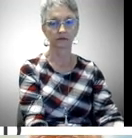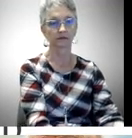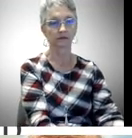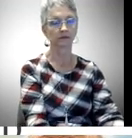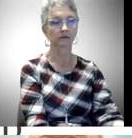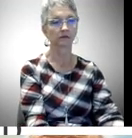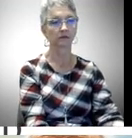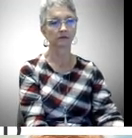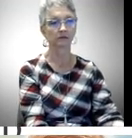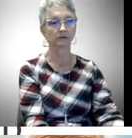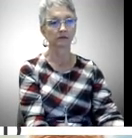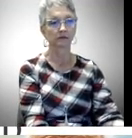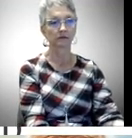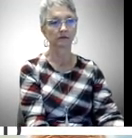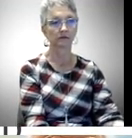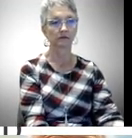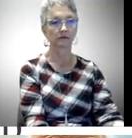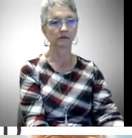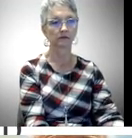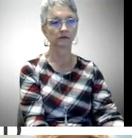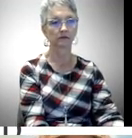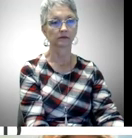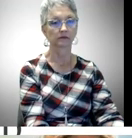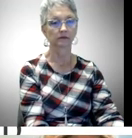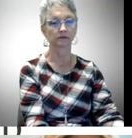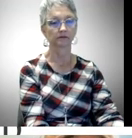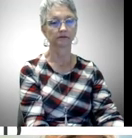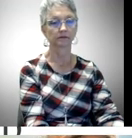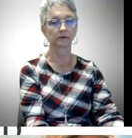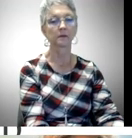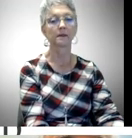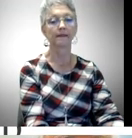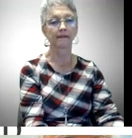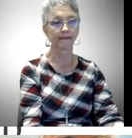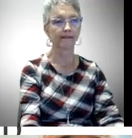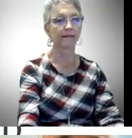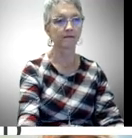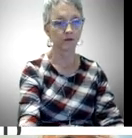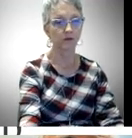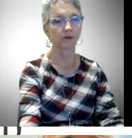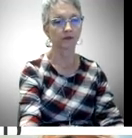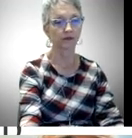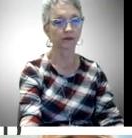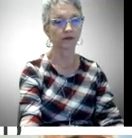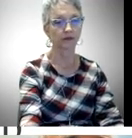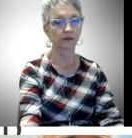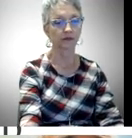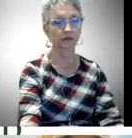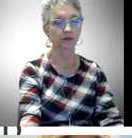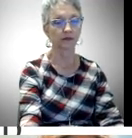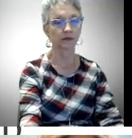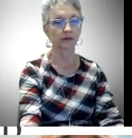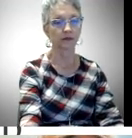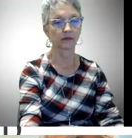unfortunately, a lot of parents believe this is the only legal solution, which is false. And I'm not